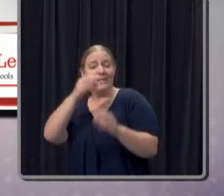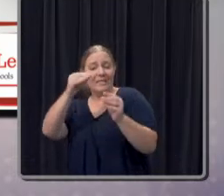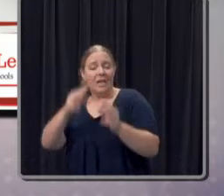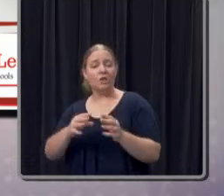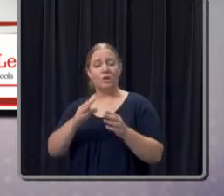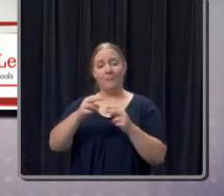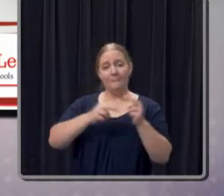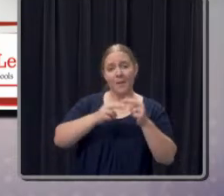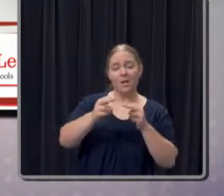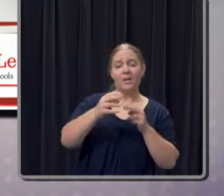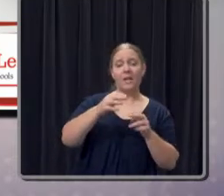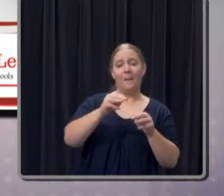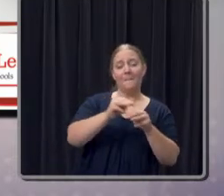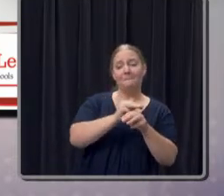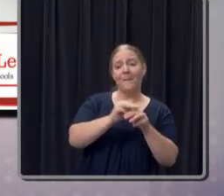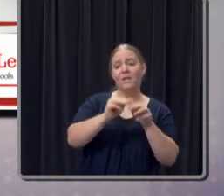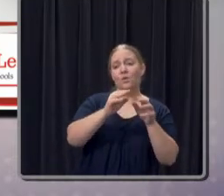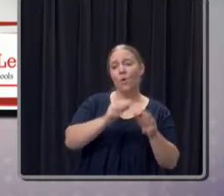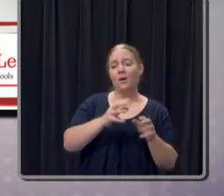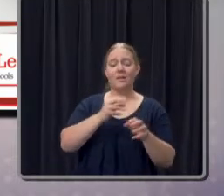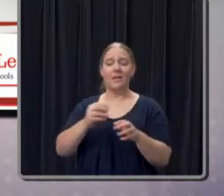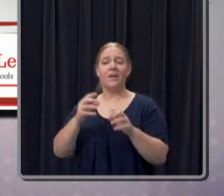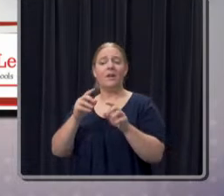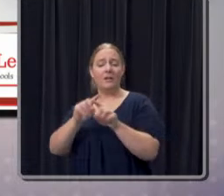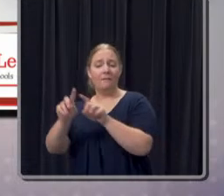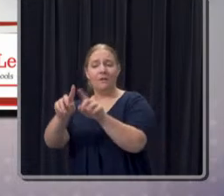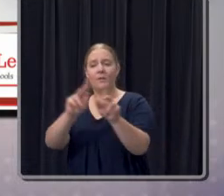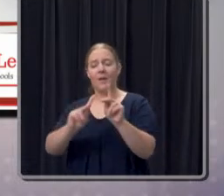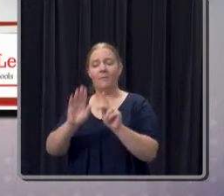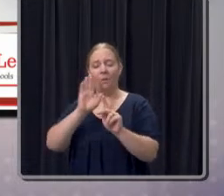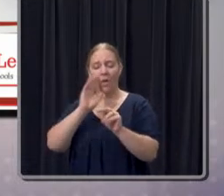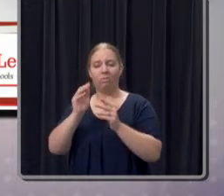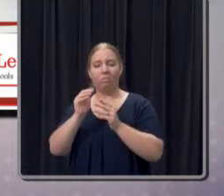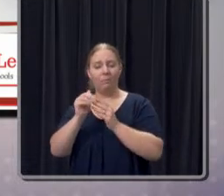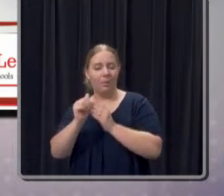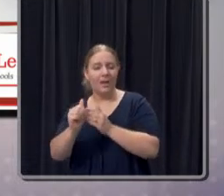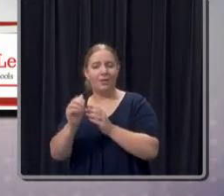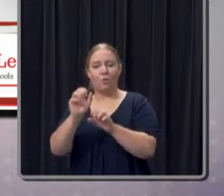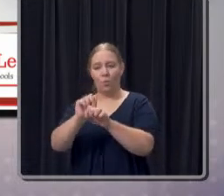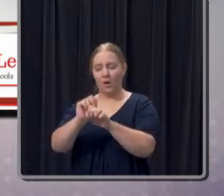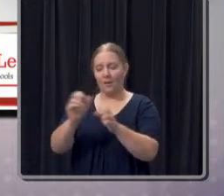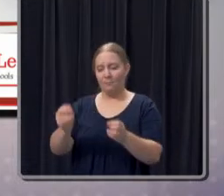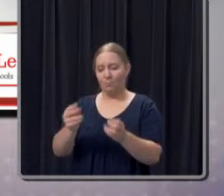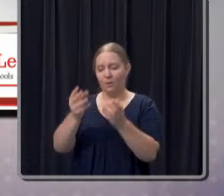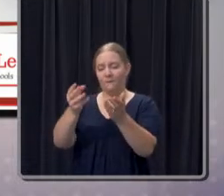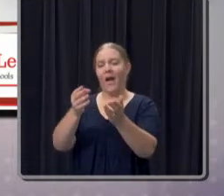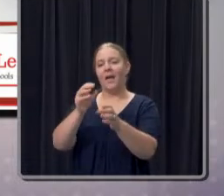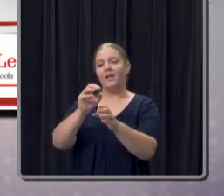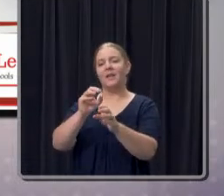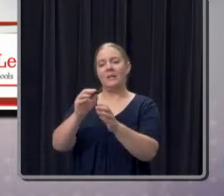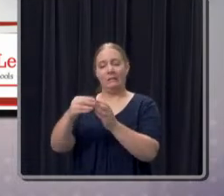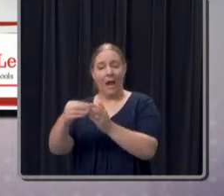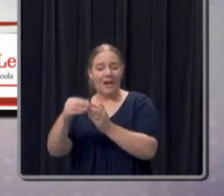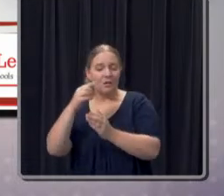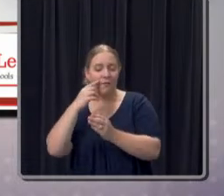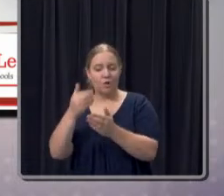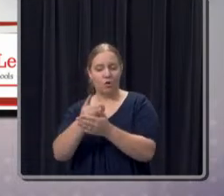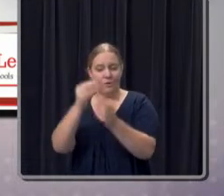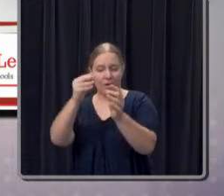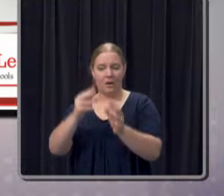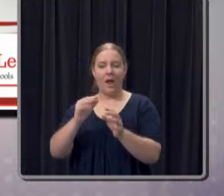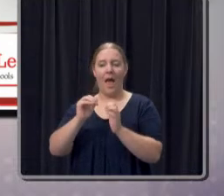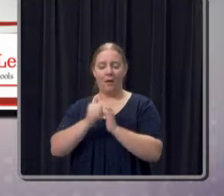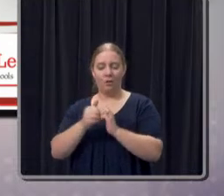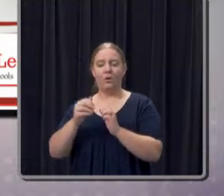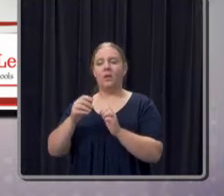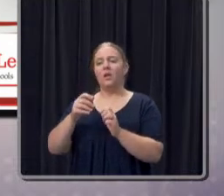mentors and building administrators who really do help to lead this work and provide guidance for our new educators in the areas of curriculum